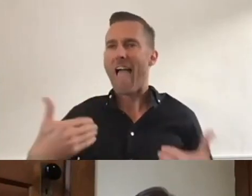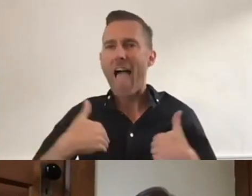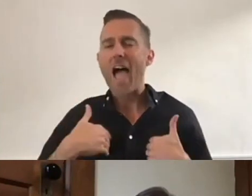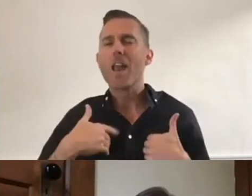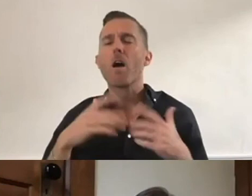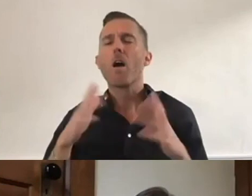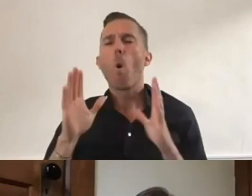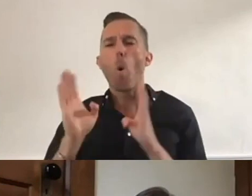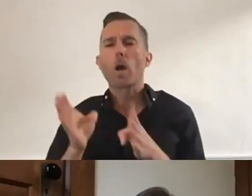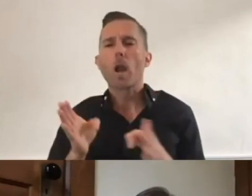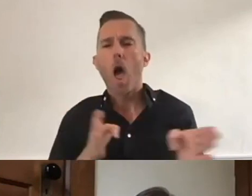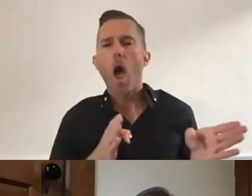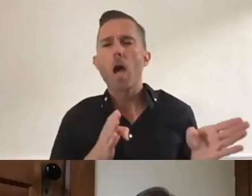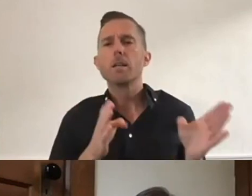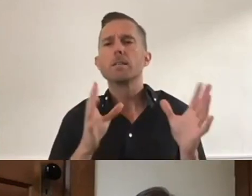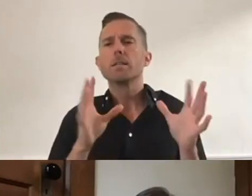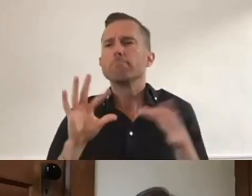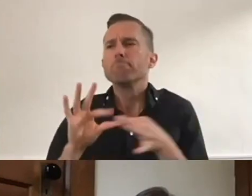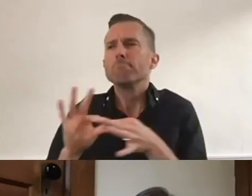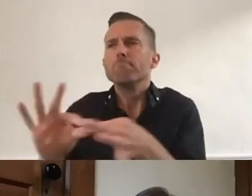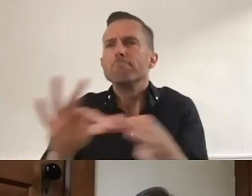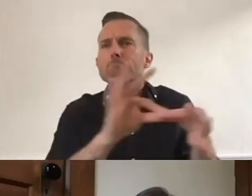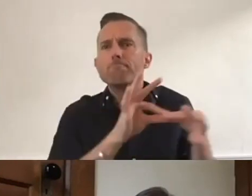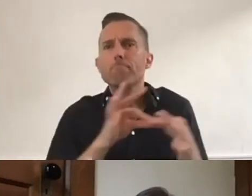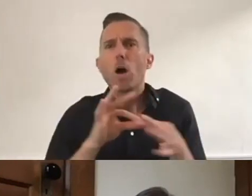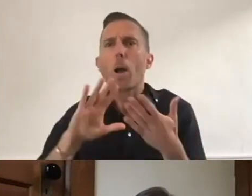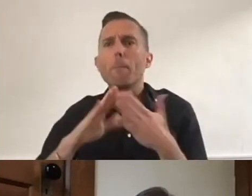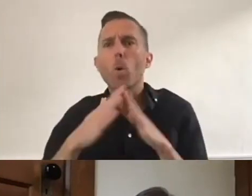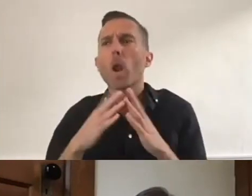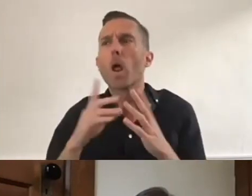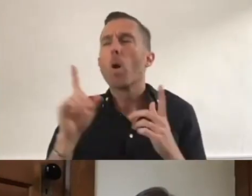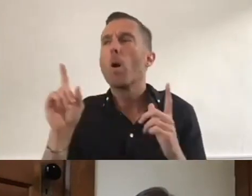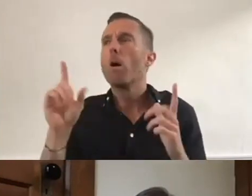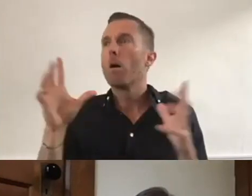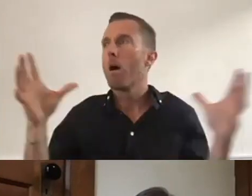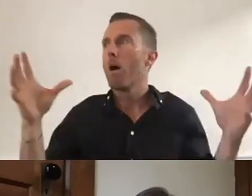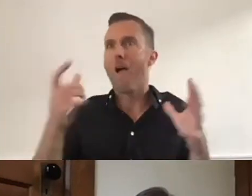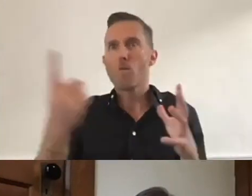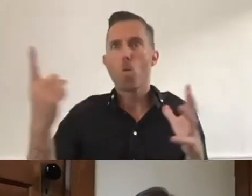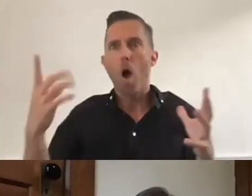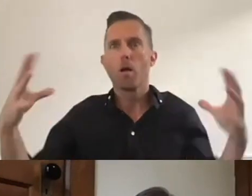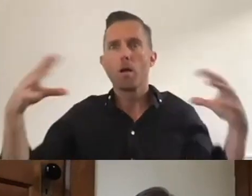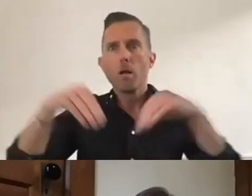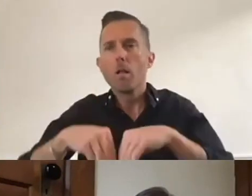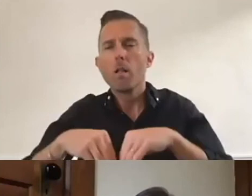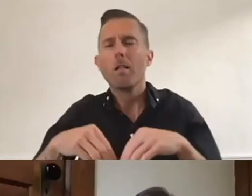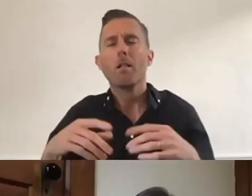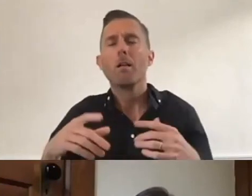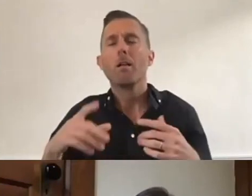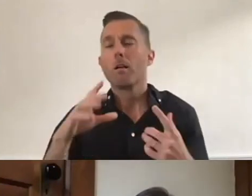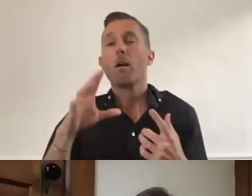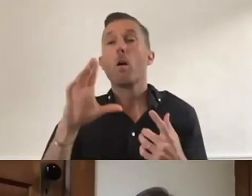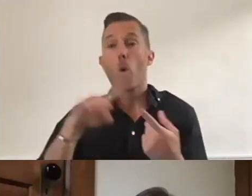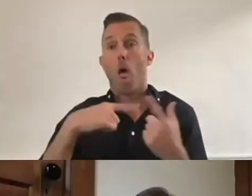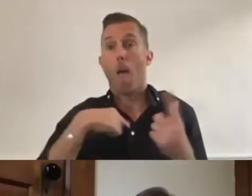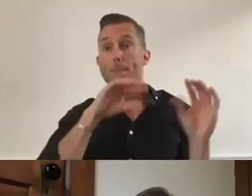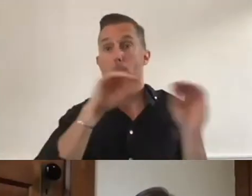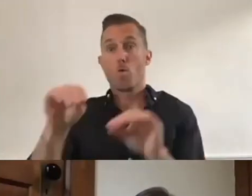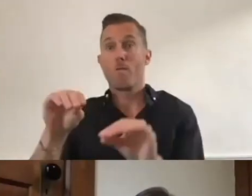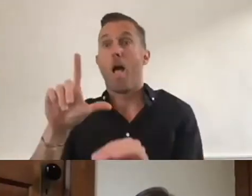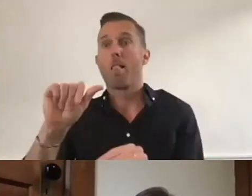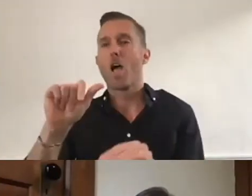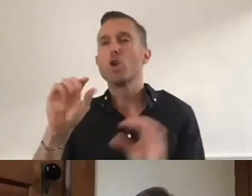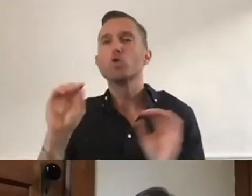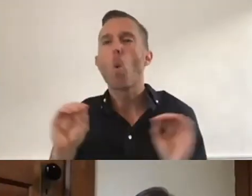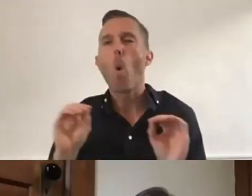cohesive community where everyone got together. And certainly when I moved to LA, nobody was